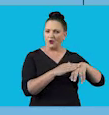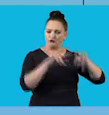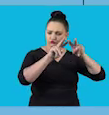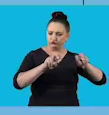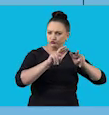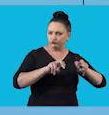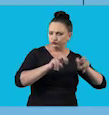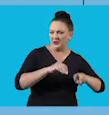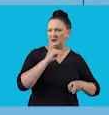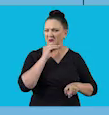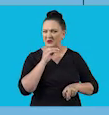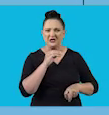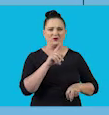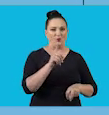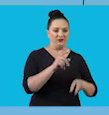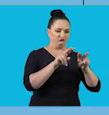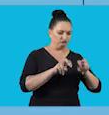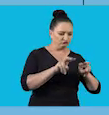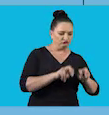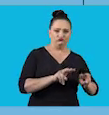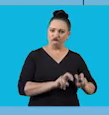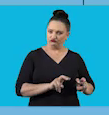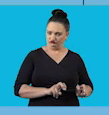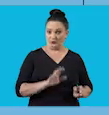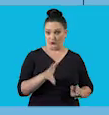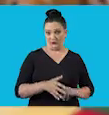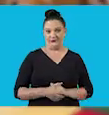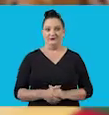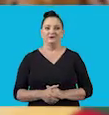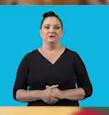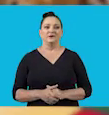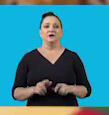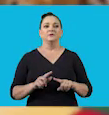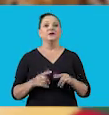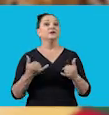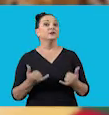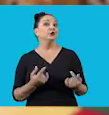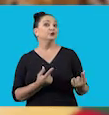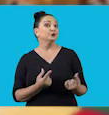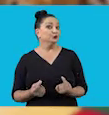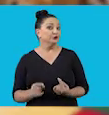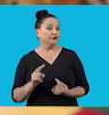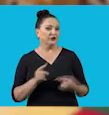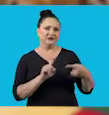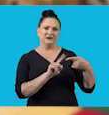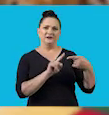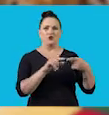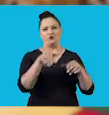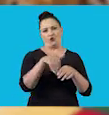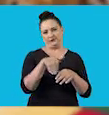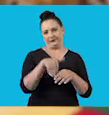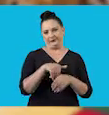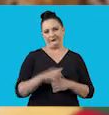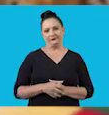to explore more about diffusion, what is meant by matter and particle. And to do this, we are going to